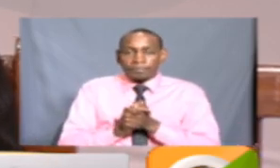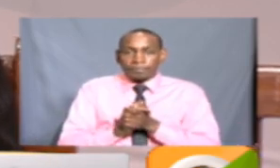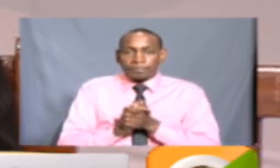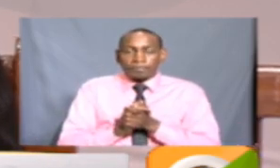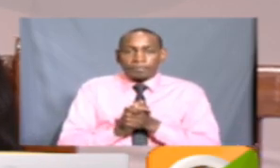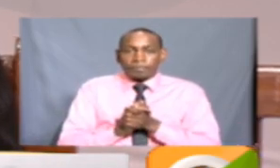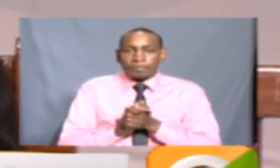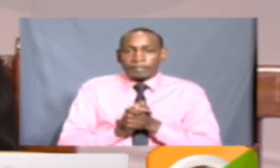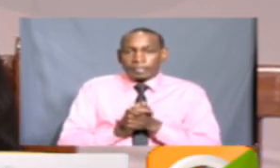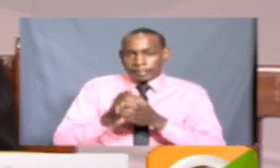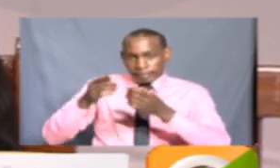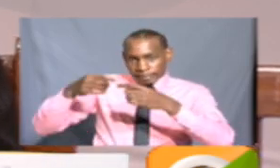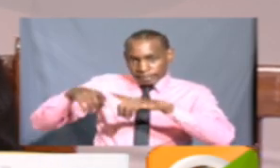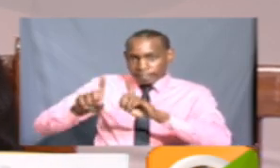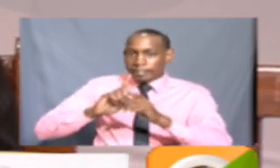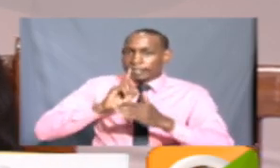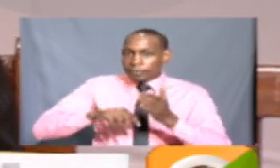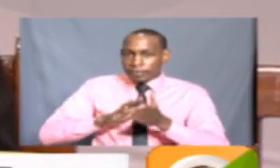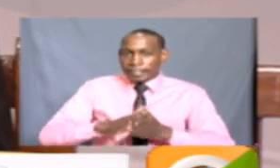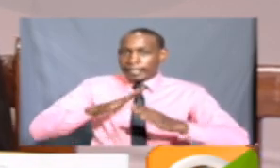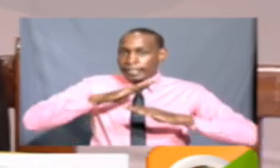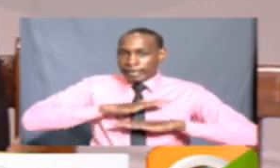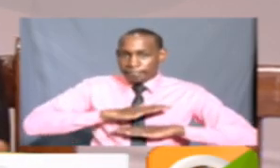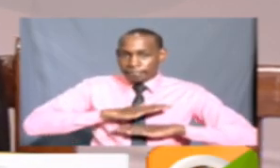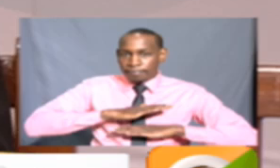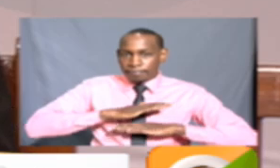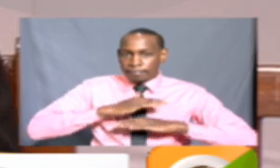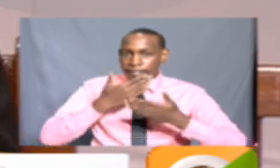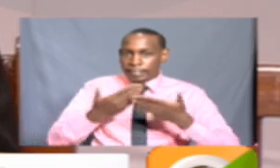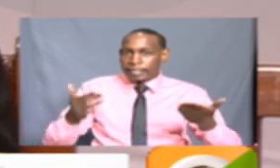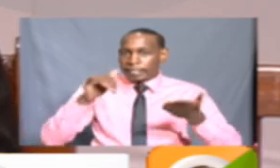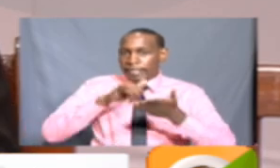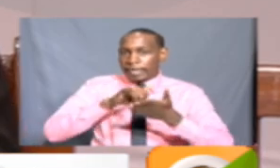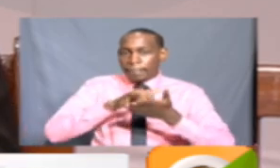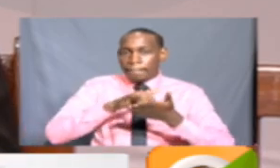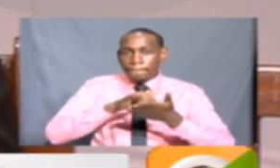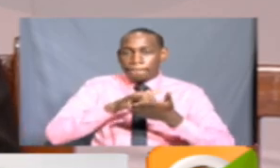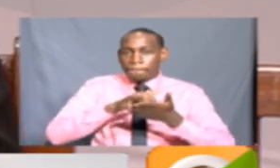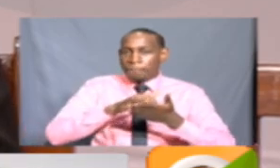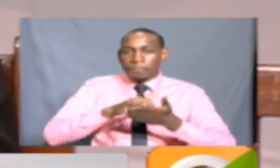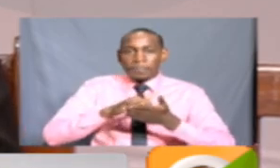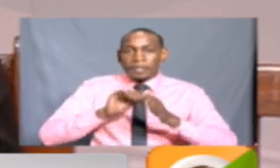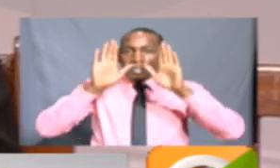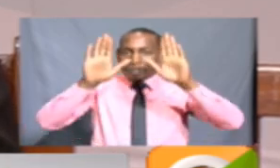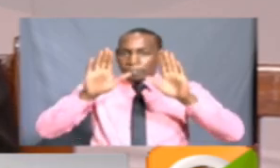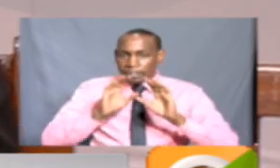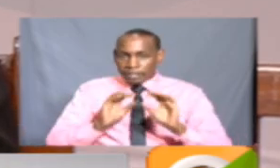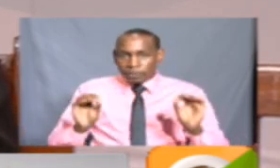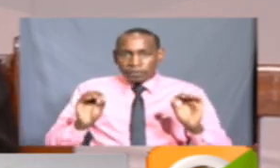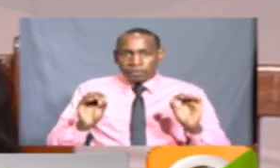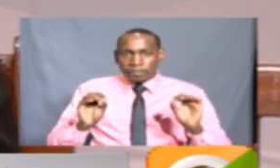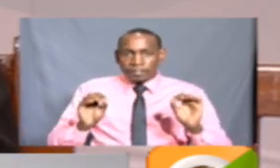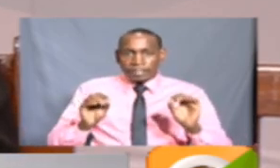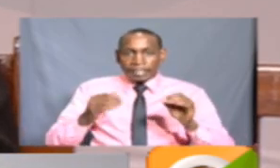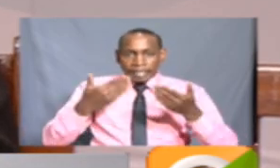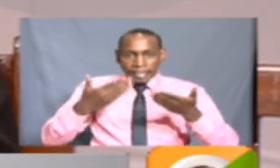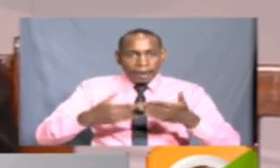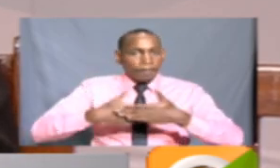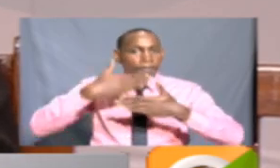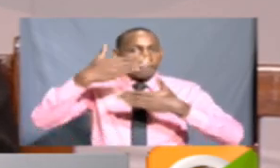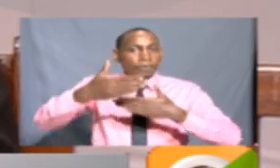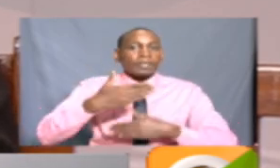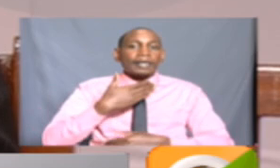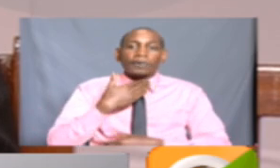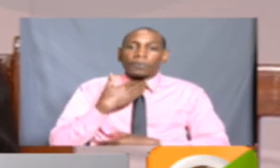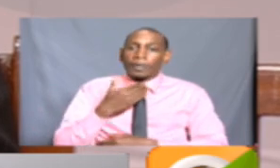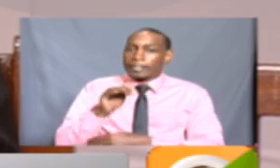us. You have said enough things that do not mean anything to us. And going forward, we want to